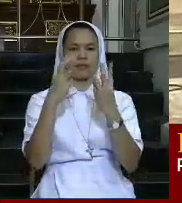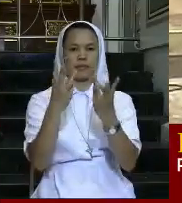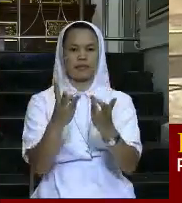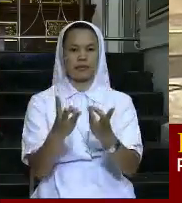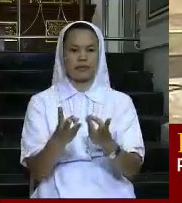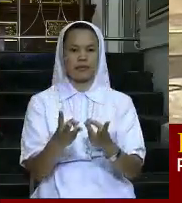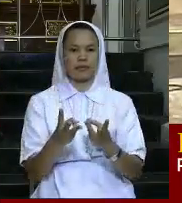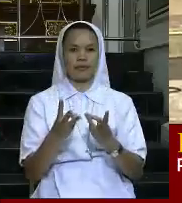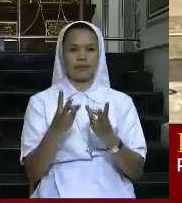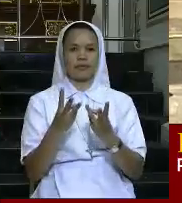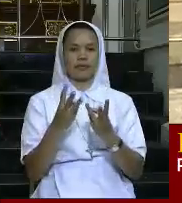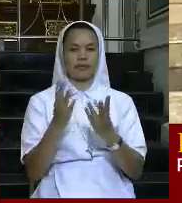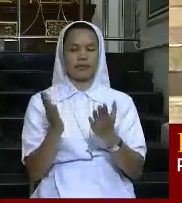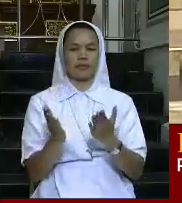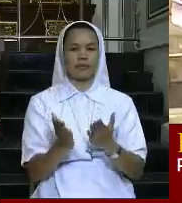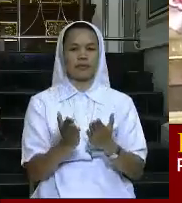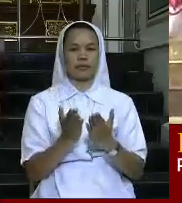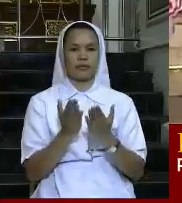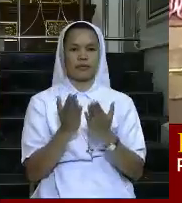Willingly,